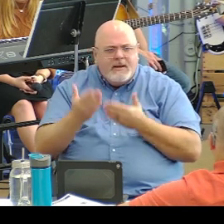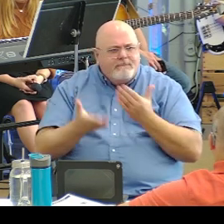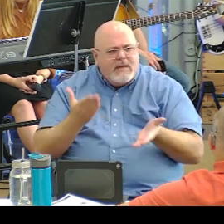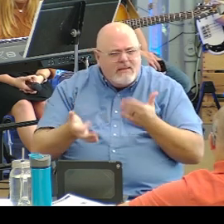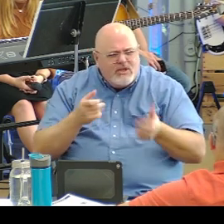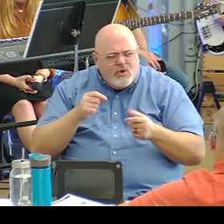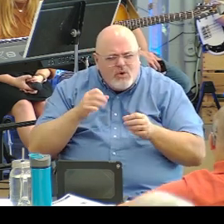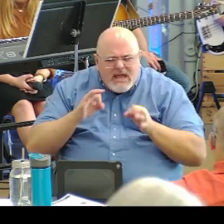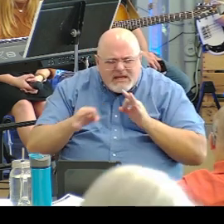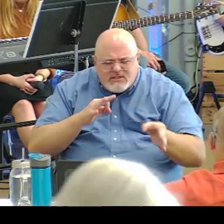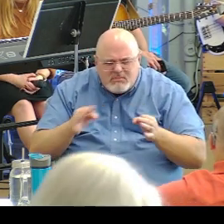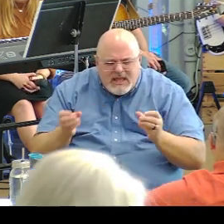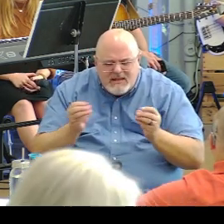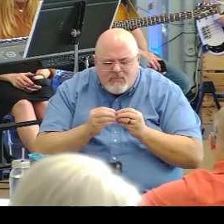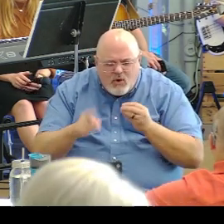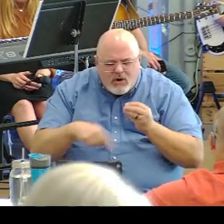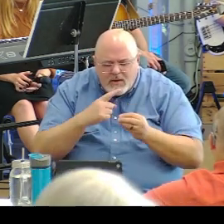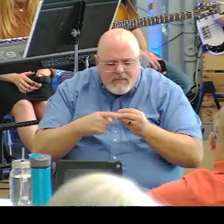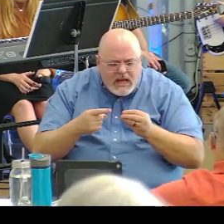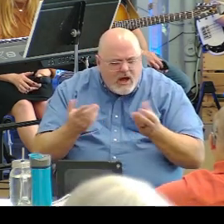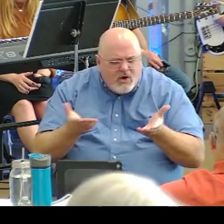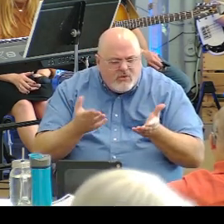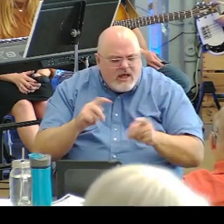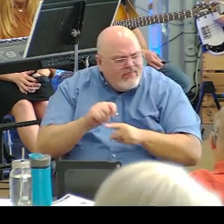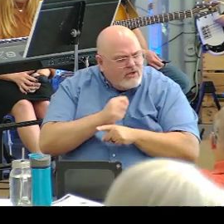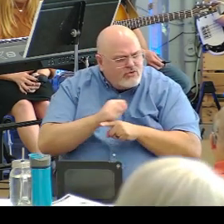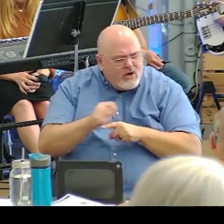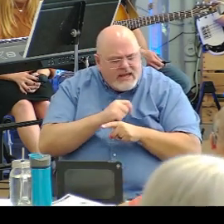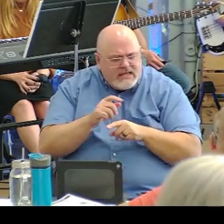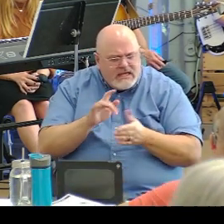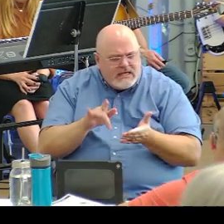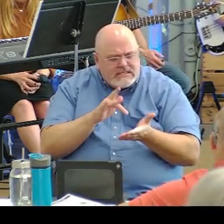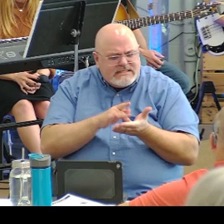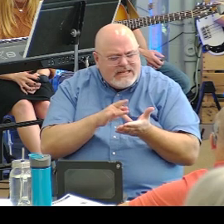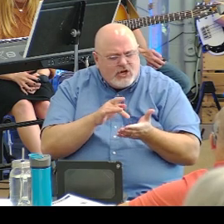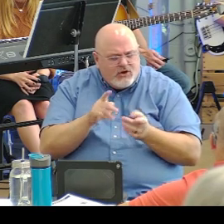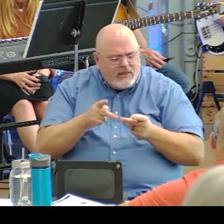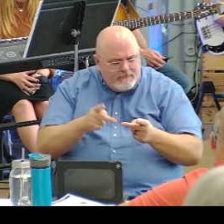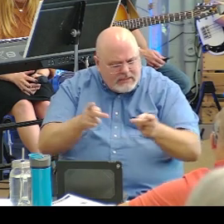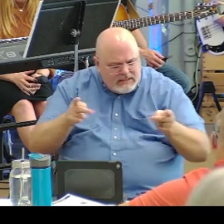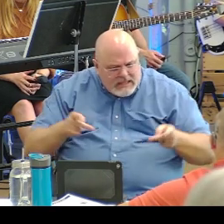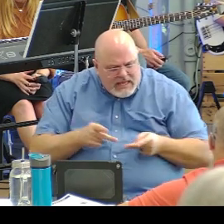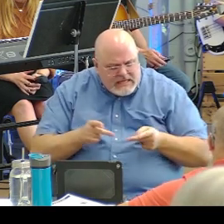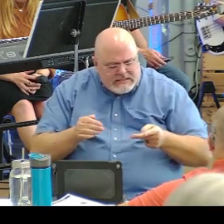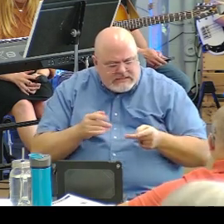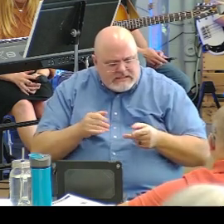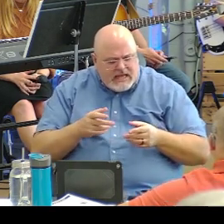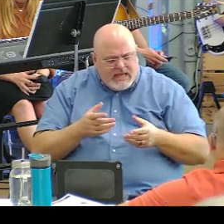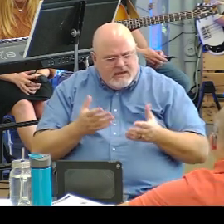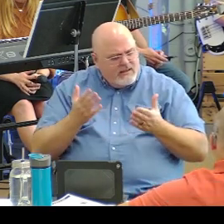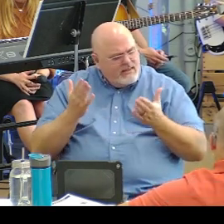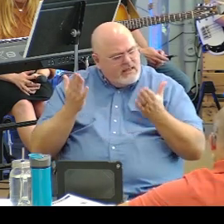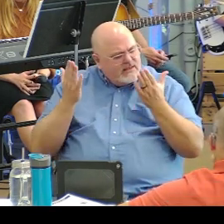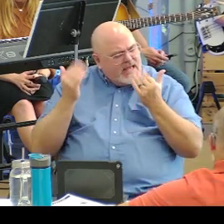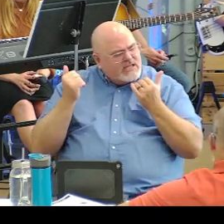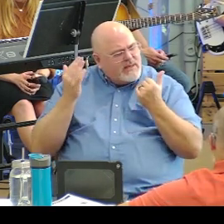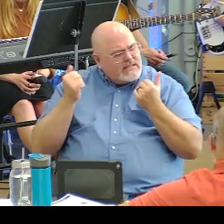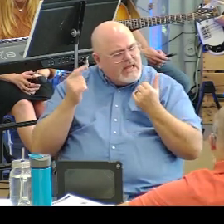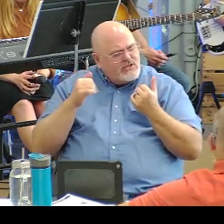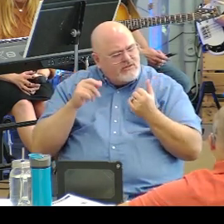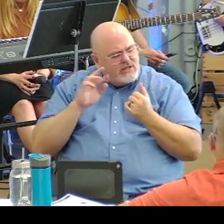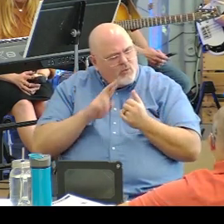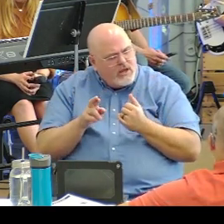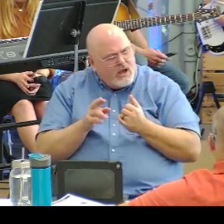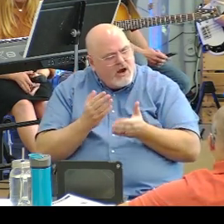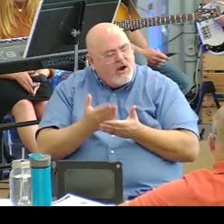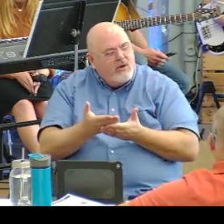probably explain a little bit more about what the training center and just some of the expectations for it are. So